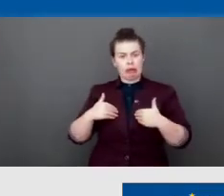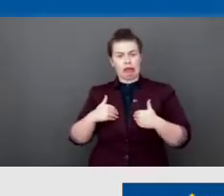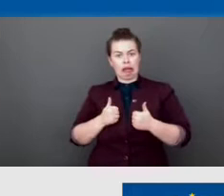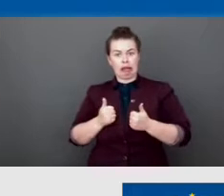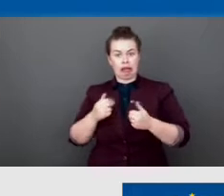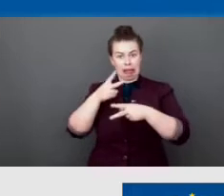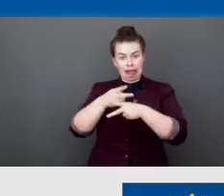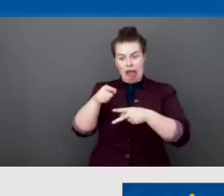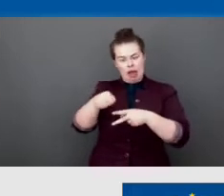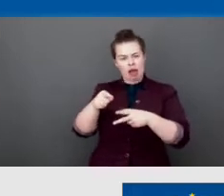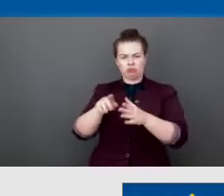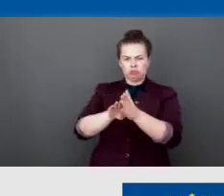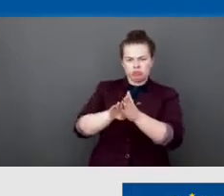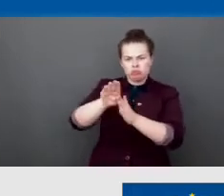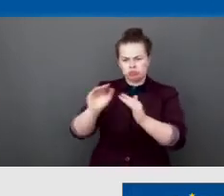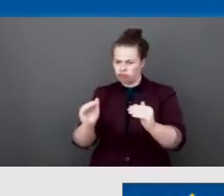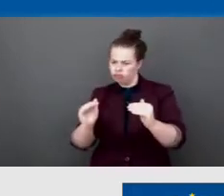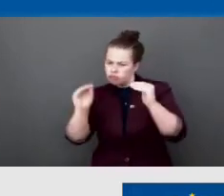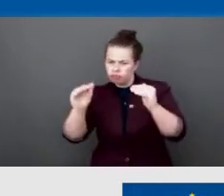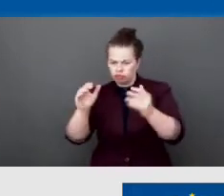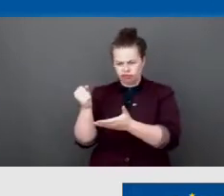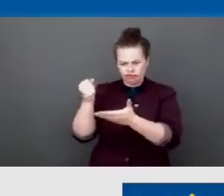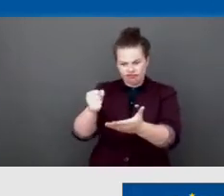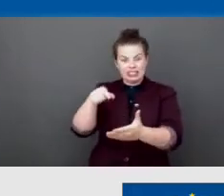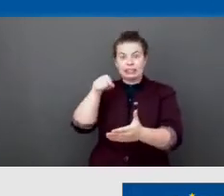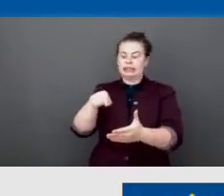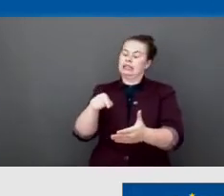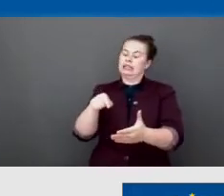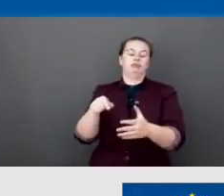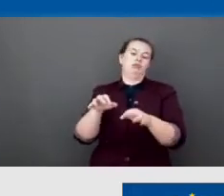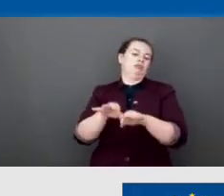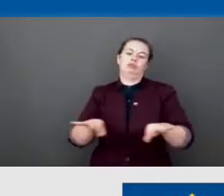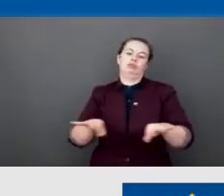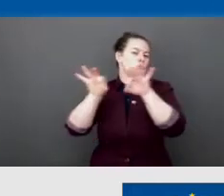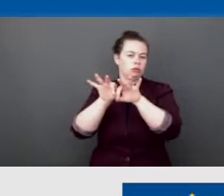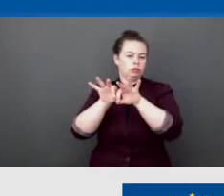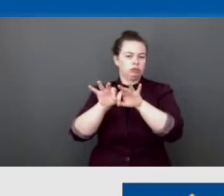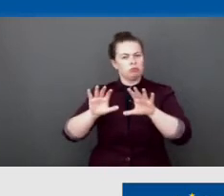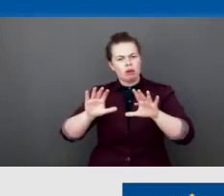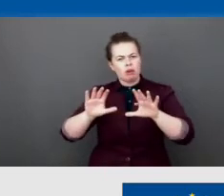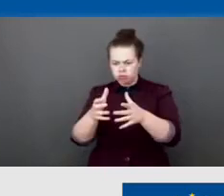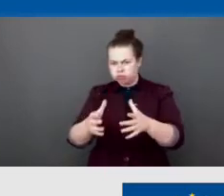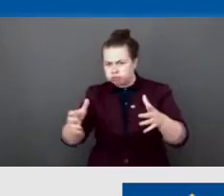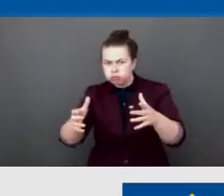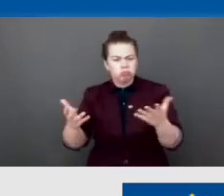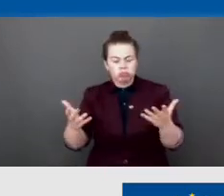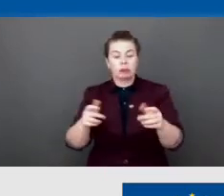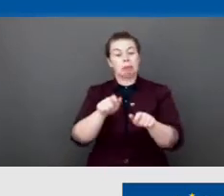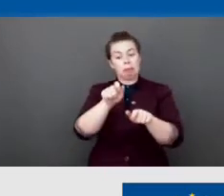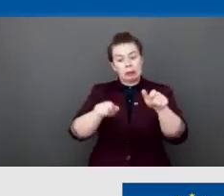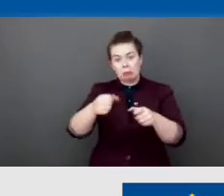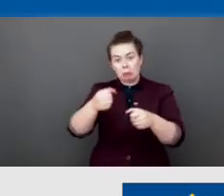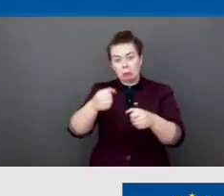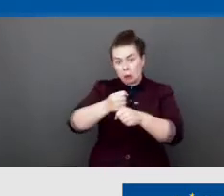functional reconstruction of primary health care is the key to integrated health care. Organizational reconstruction